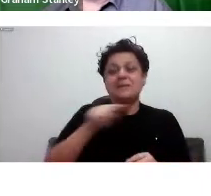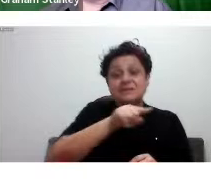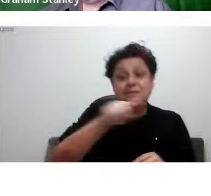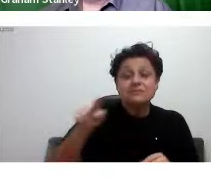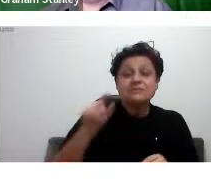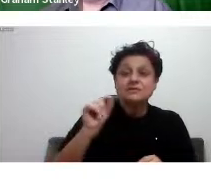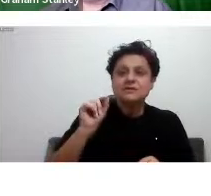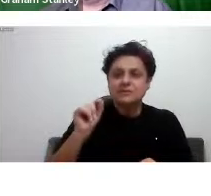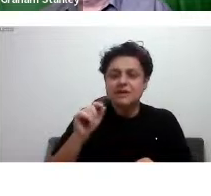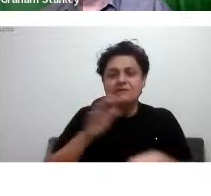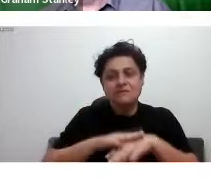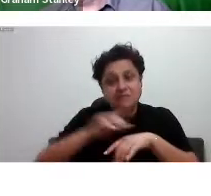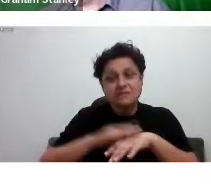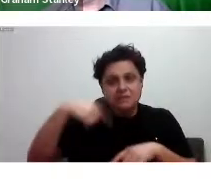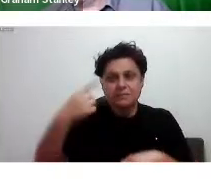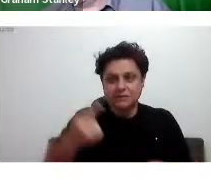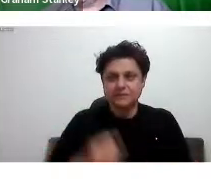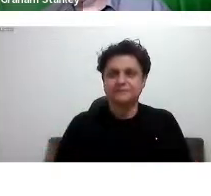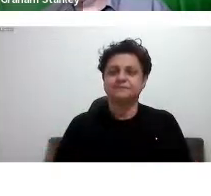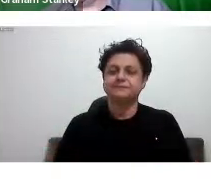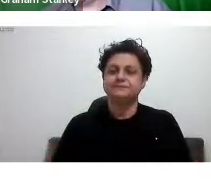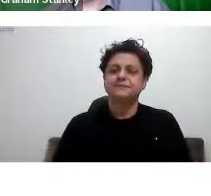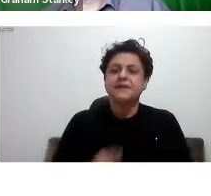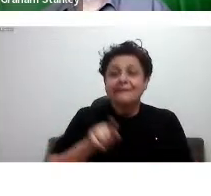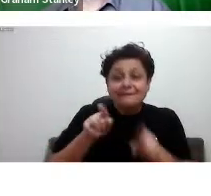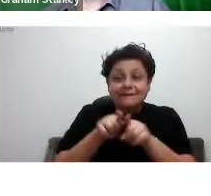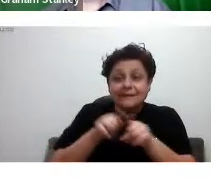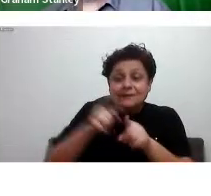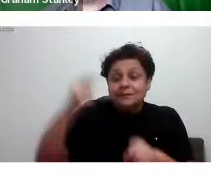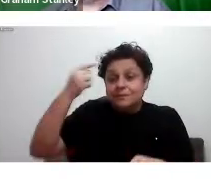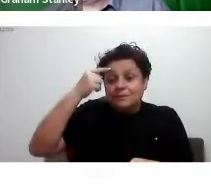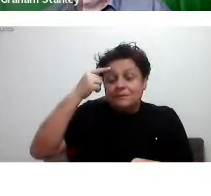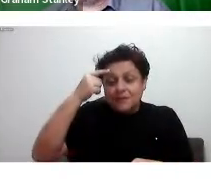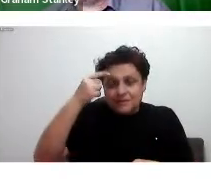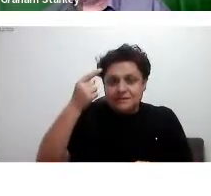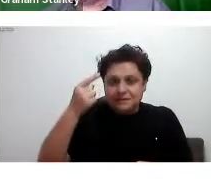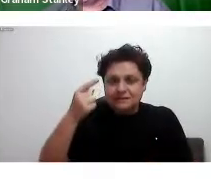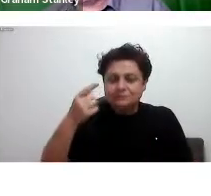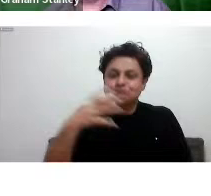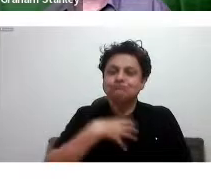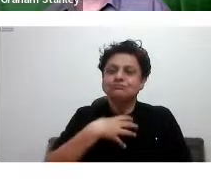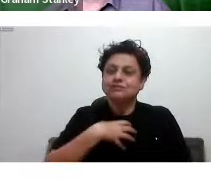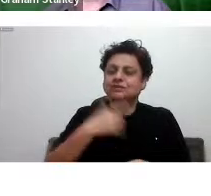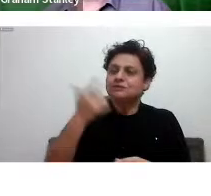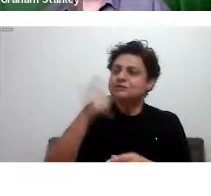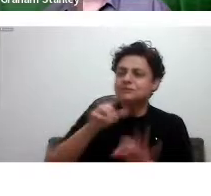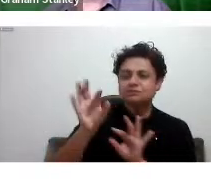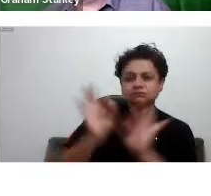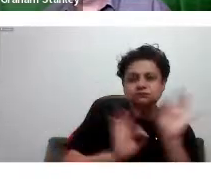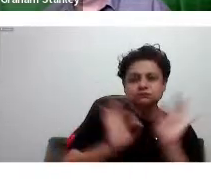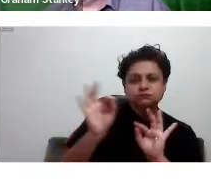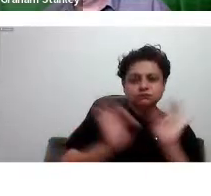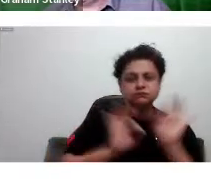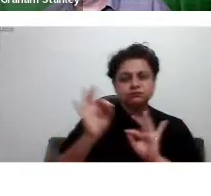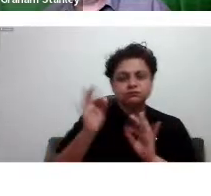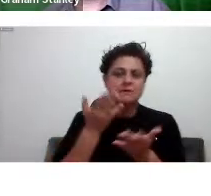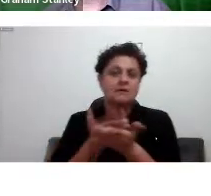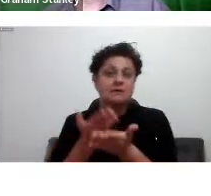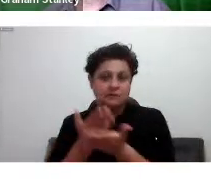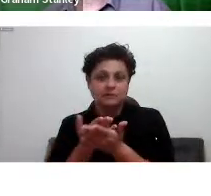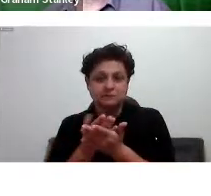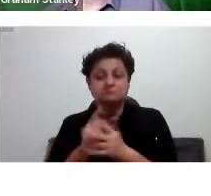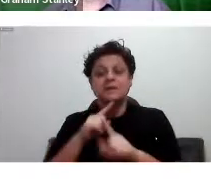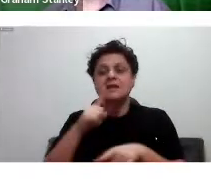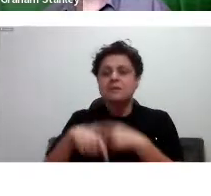about the way that you were planning to do it, and then take some time and think about what changes you can